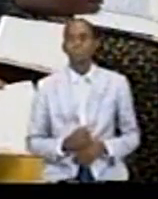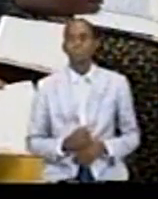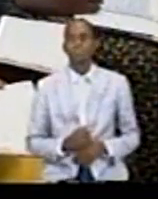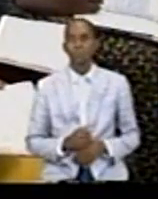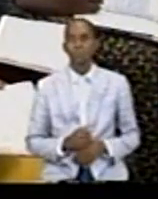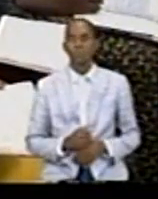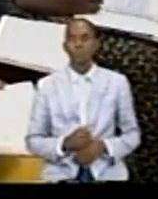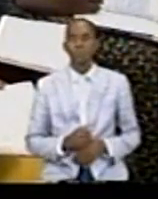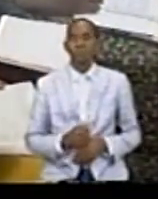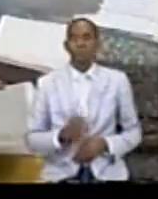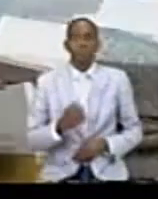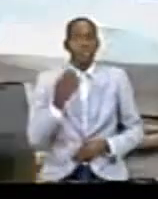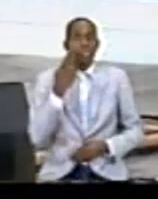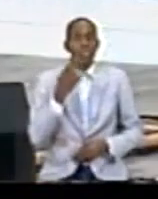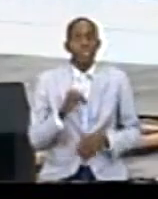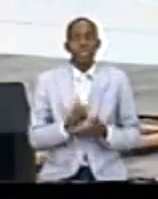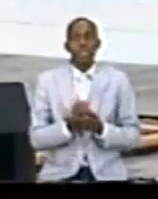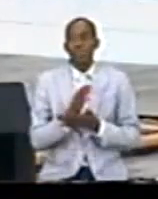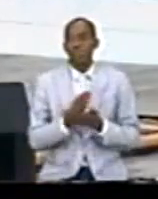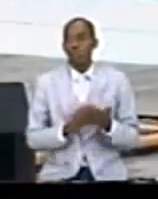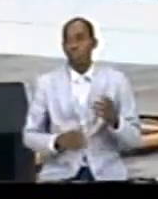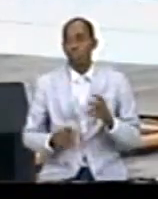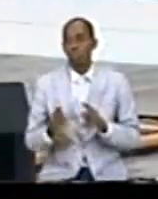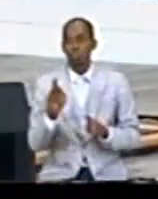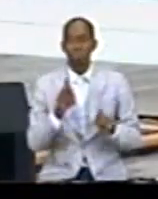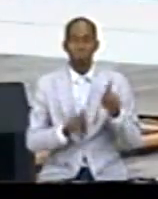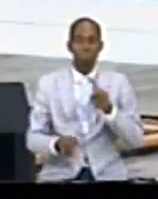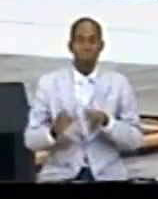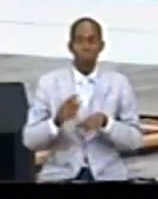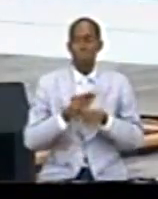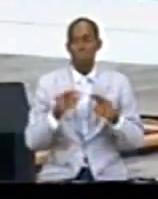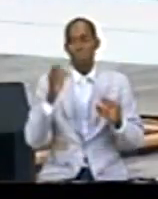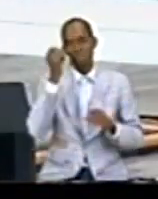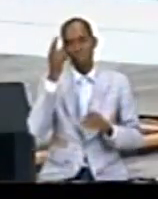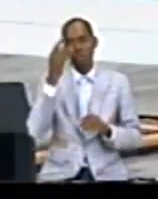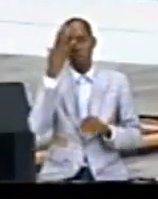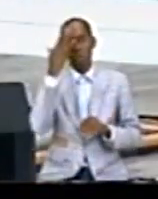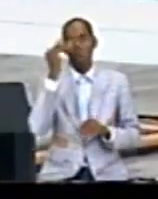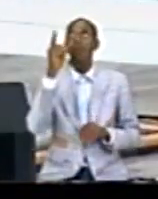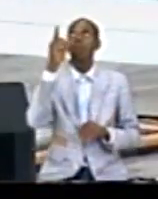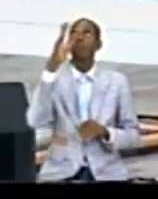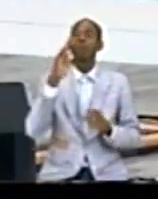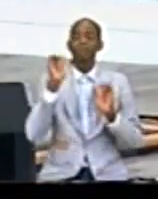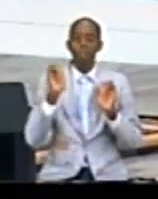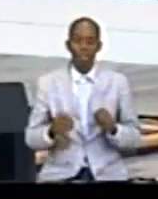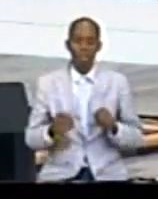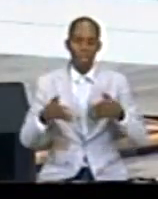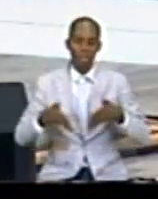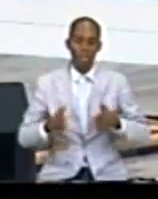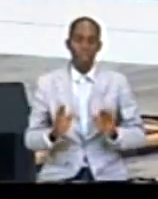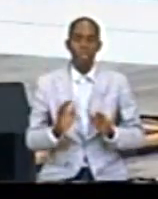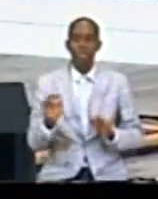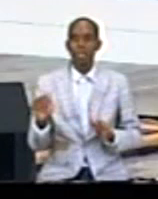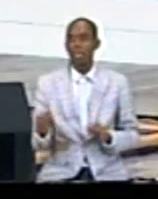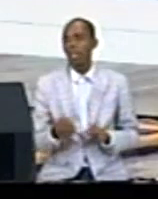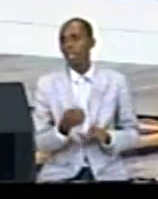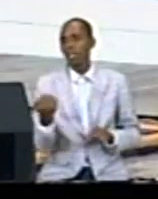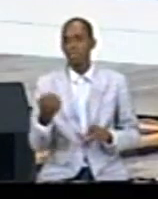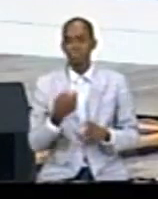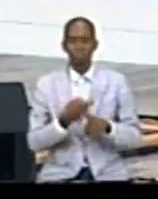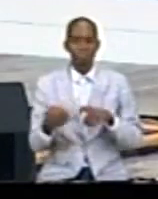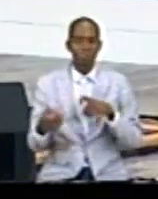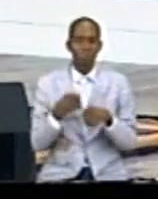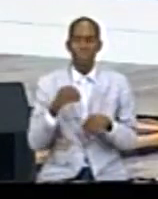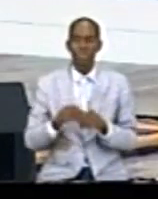Some people don't understand why God can permit any persecution in our